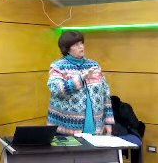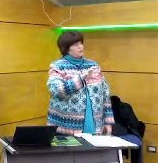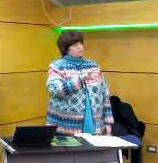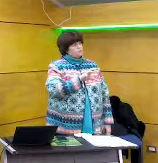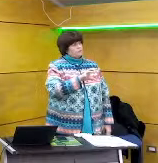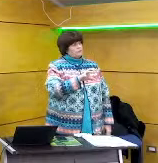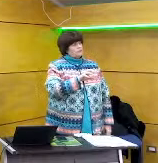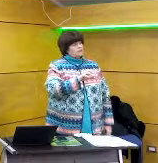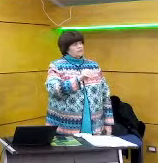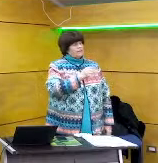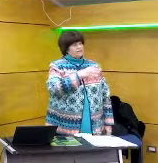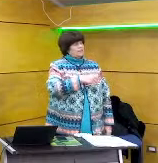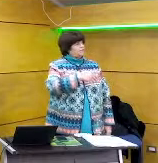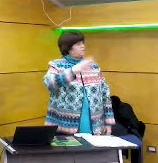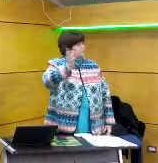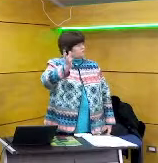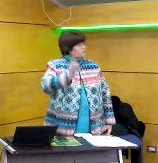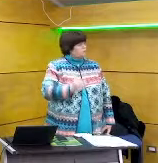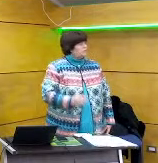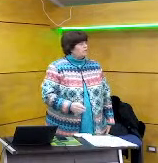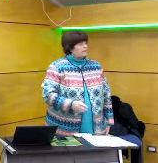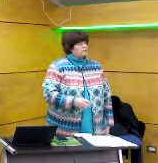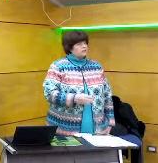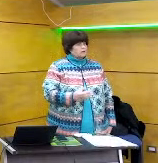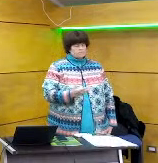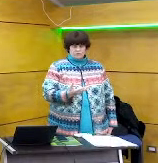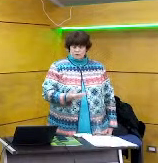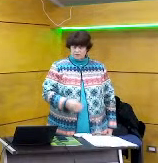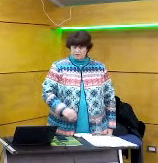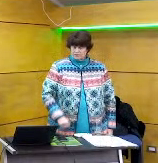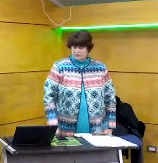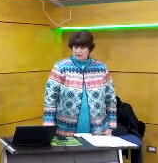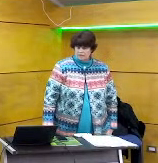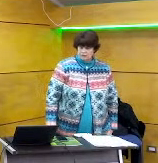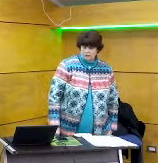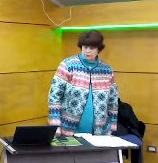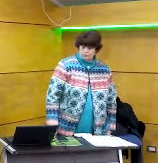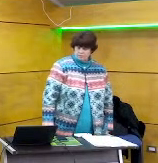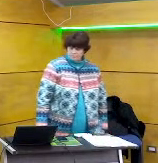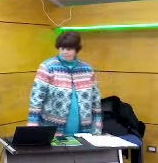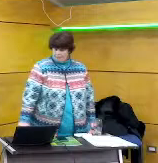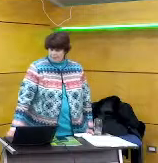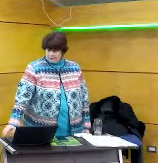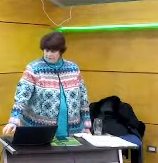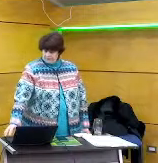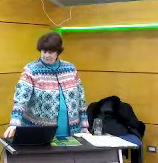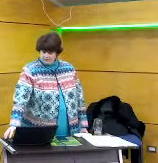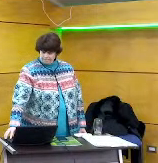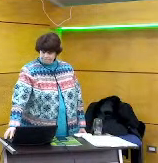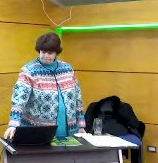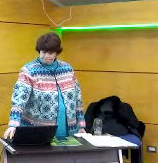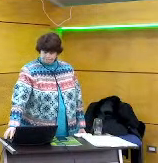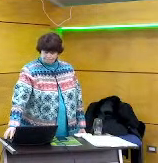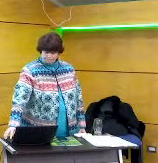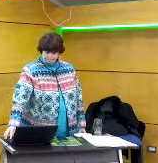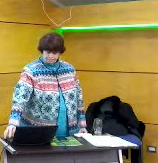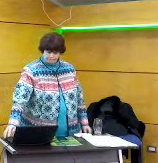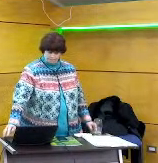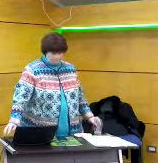that you can go to regionally, and then you can do international competitions as you see fit.